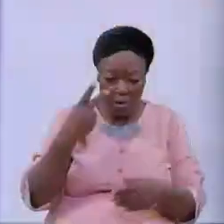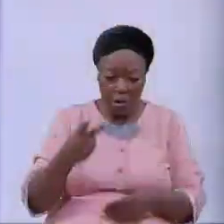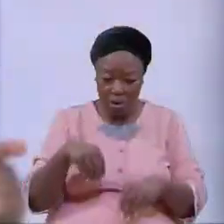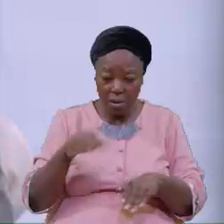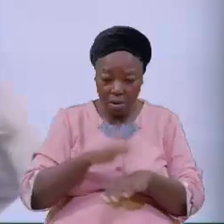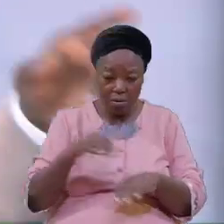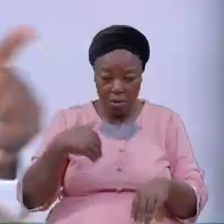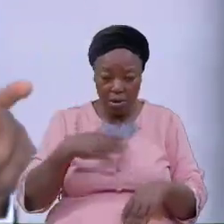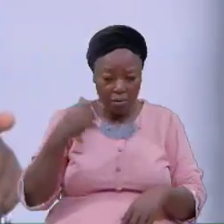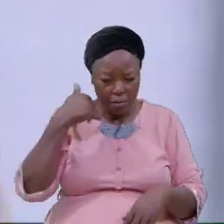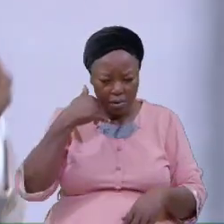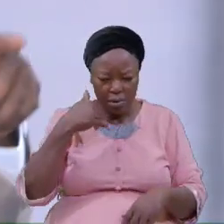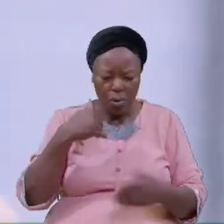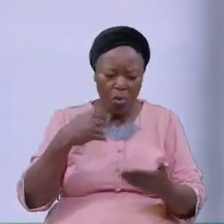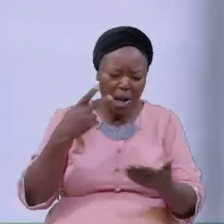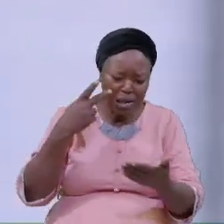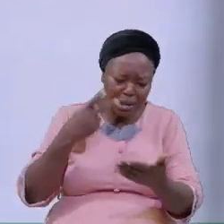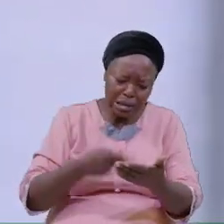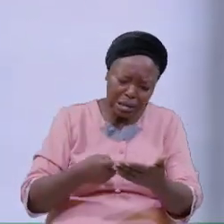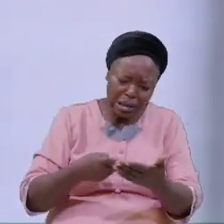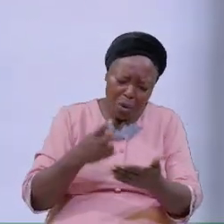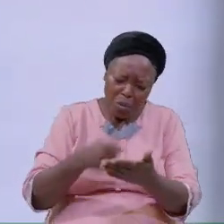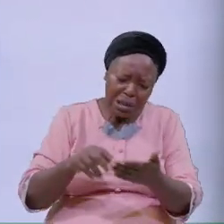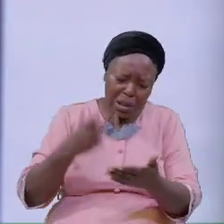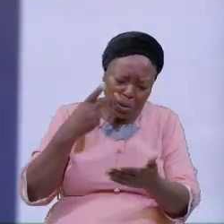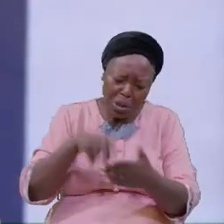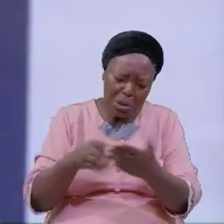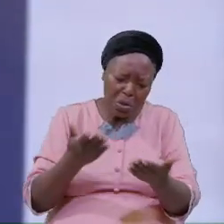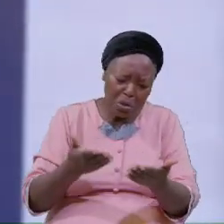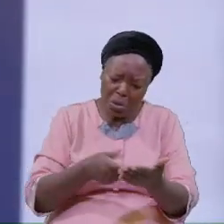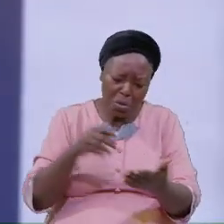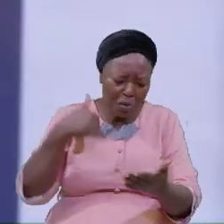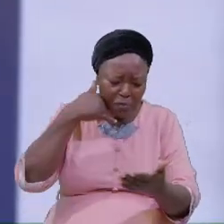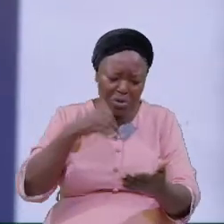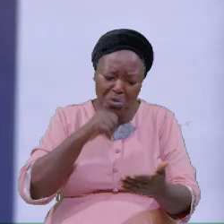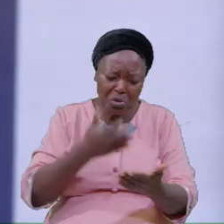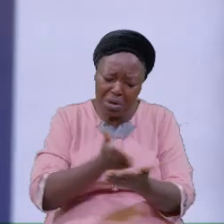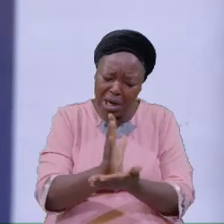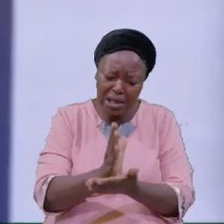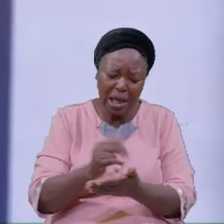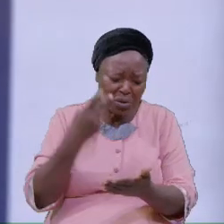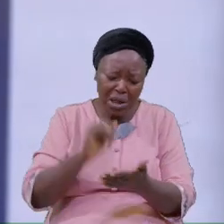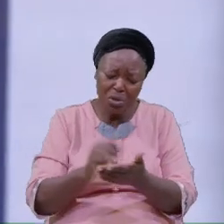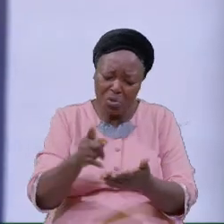illicit relationship going on between you and somebody else."